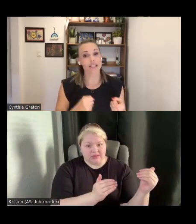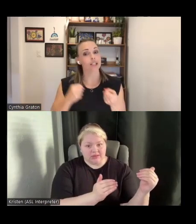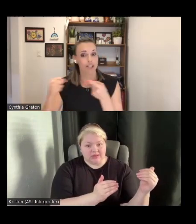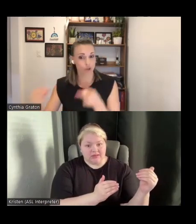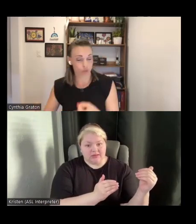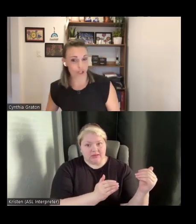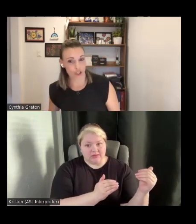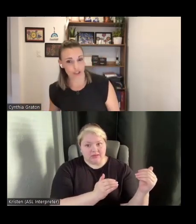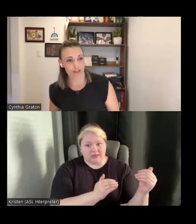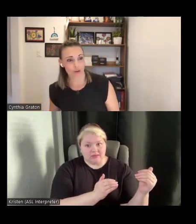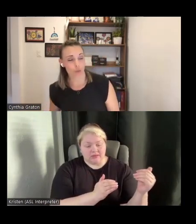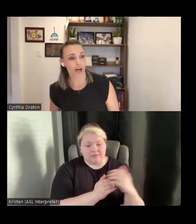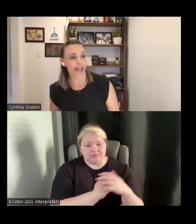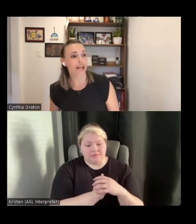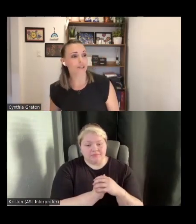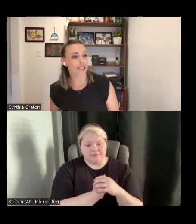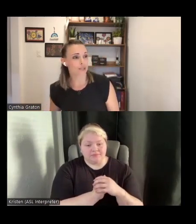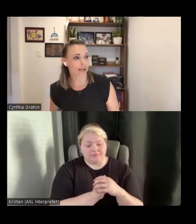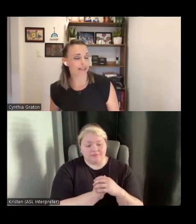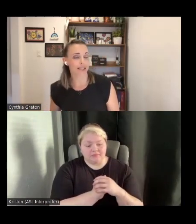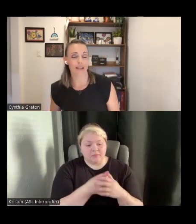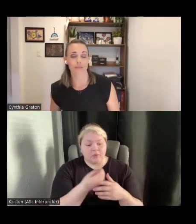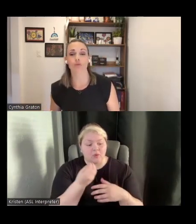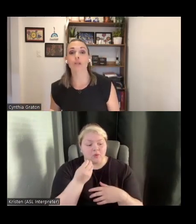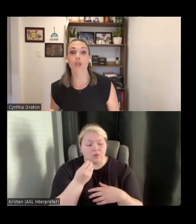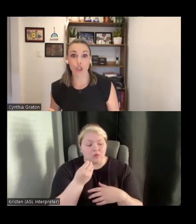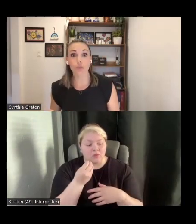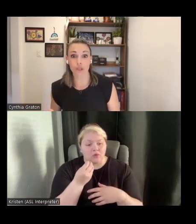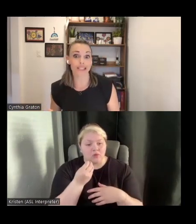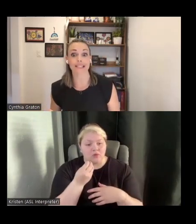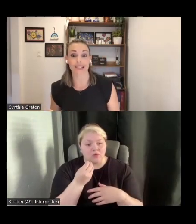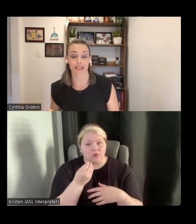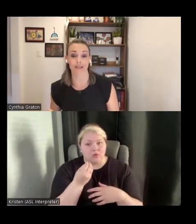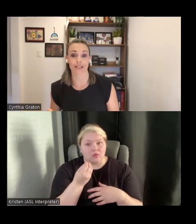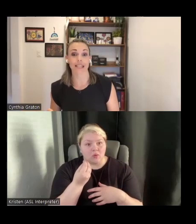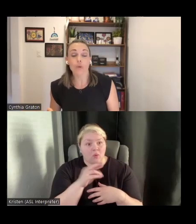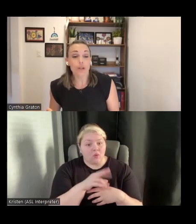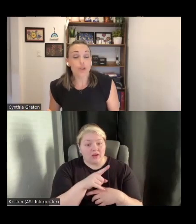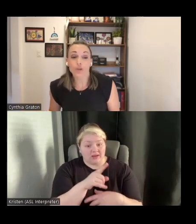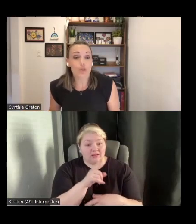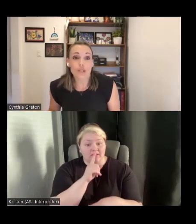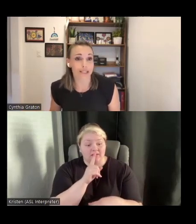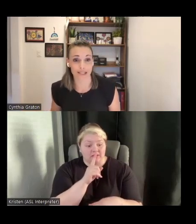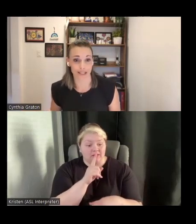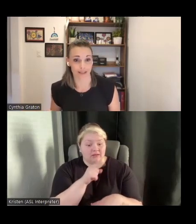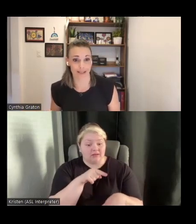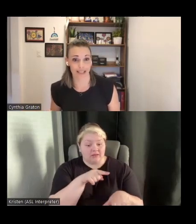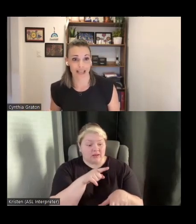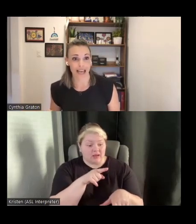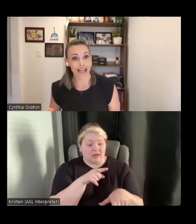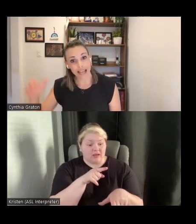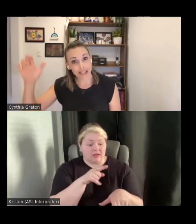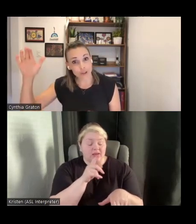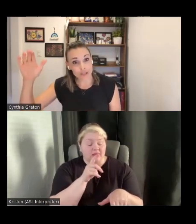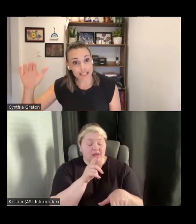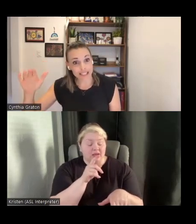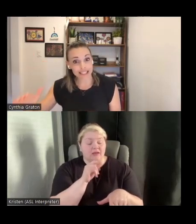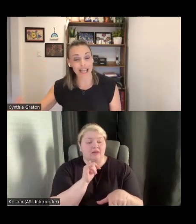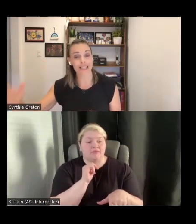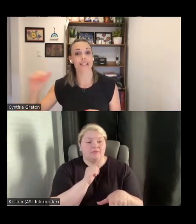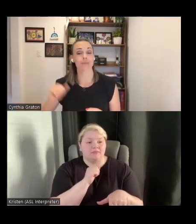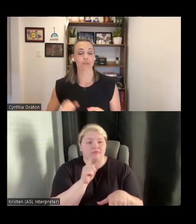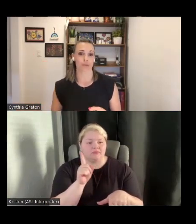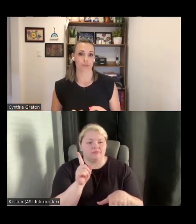Jake is in a situation where life is expecting him to be good with these skills. He will use these skills, and then you'll